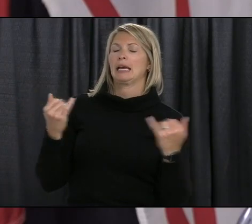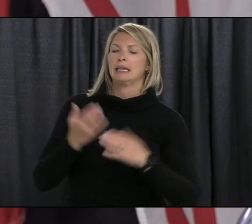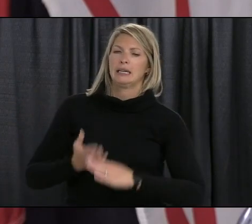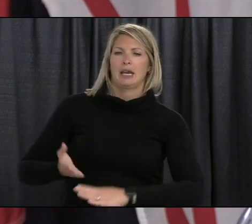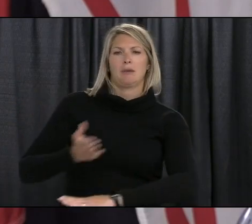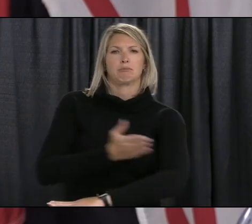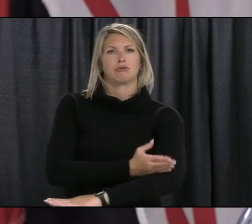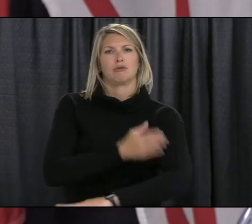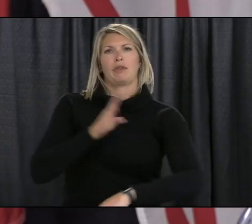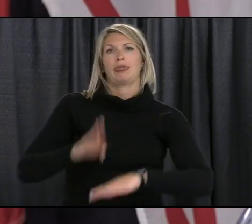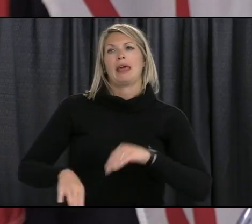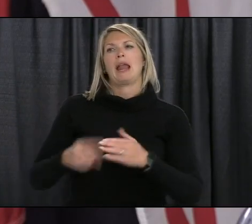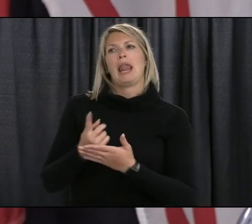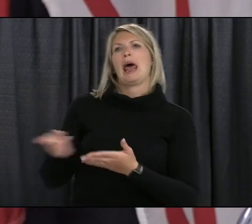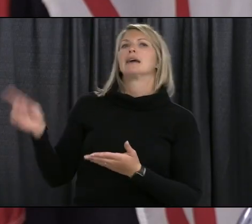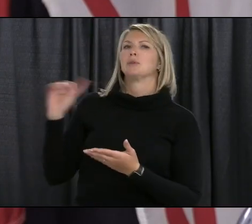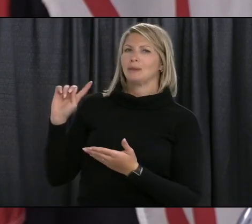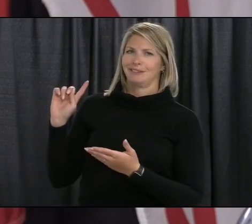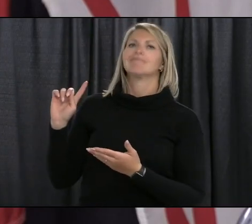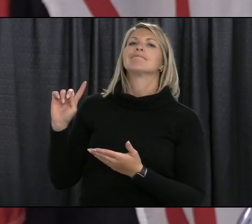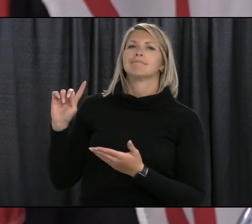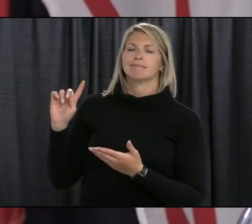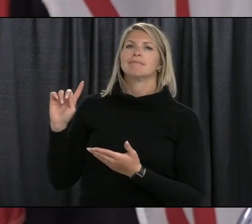different than it was at the weekend.